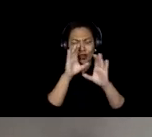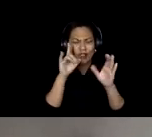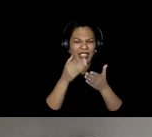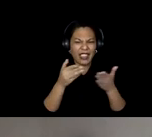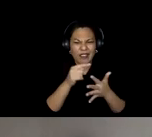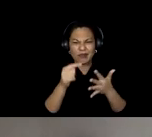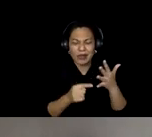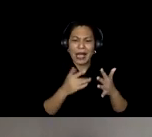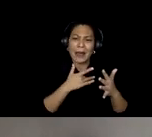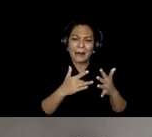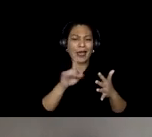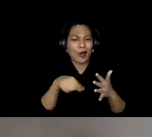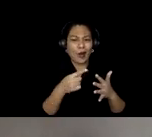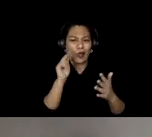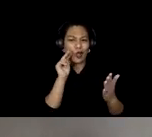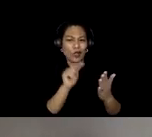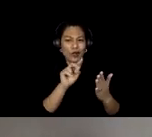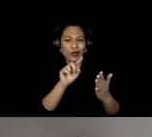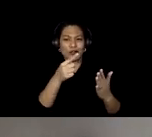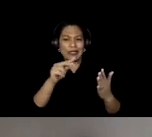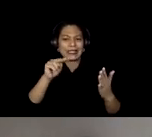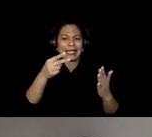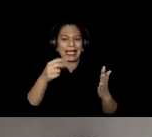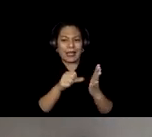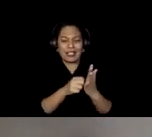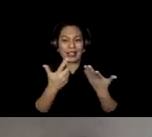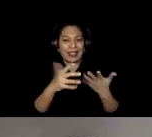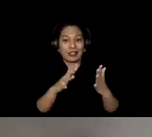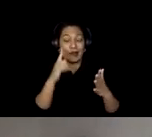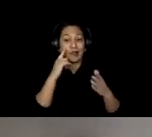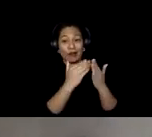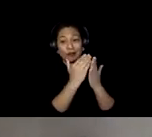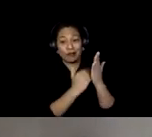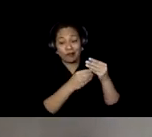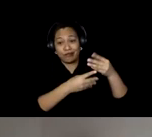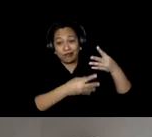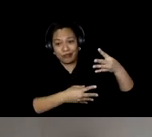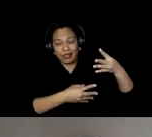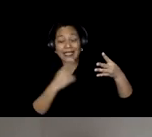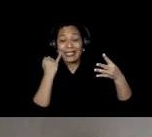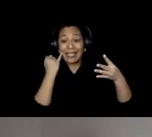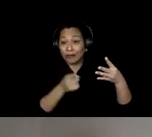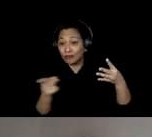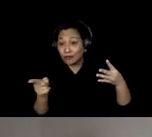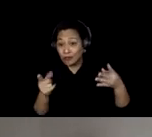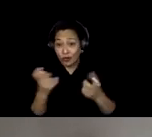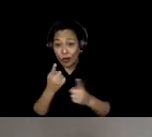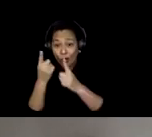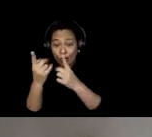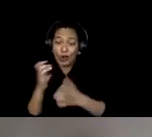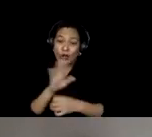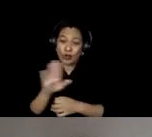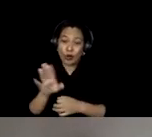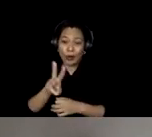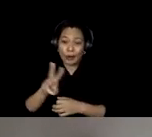go past the first few pages of search results. So if you want your website to actually be discovered by people, you'll want to put